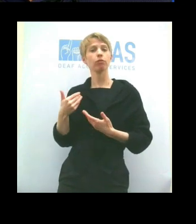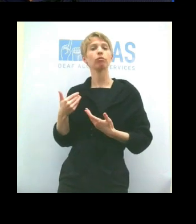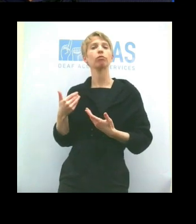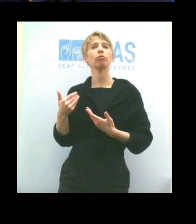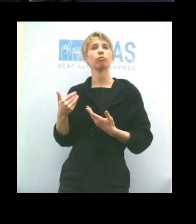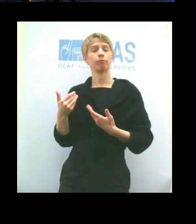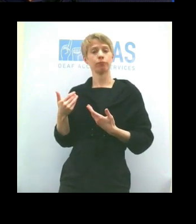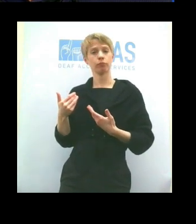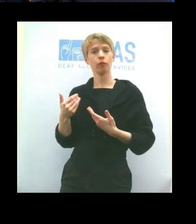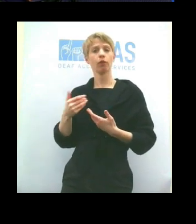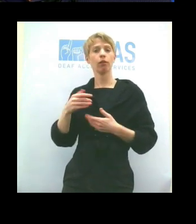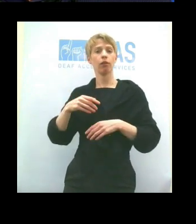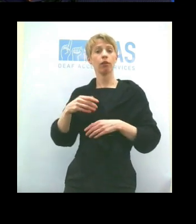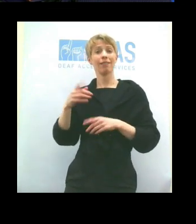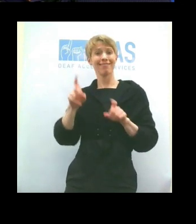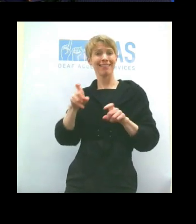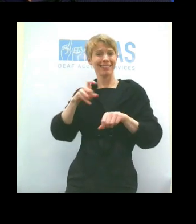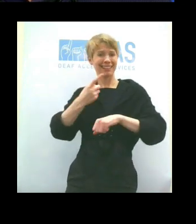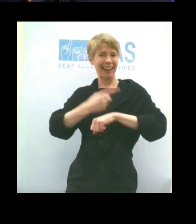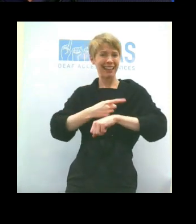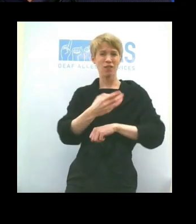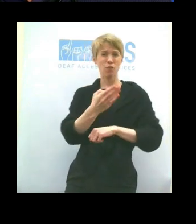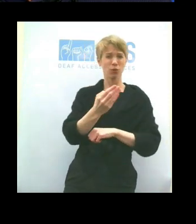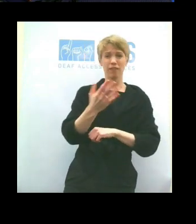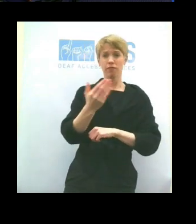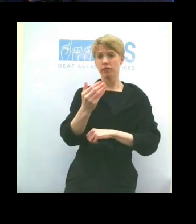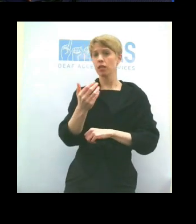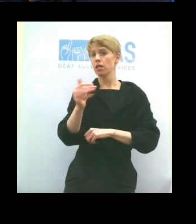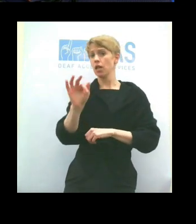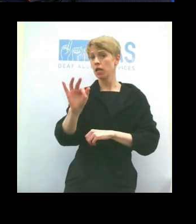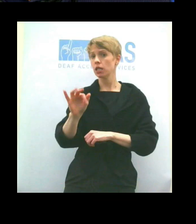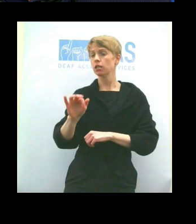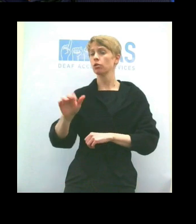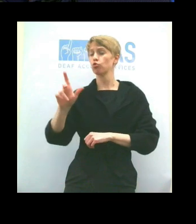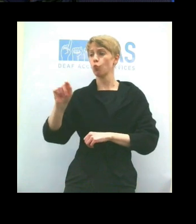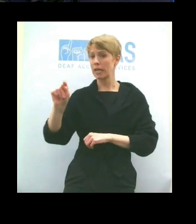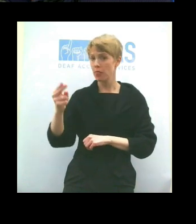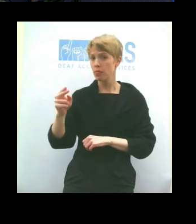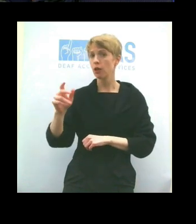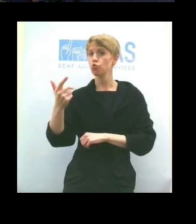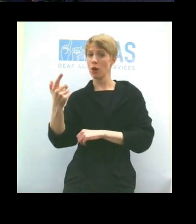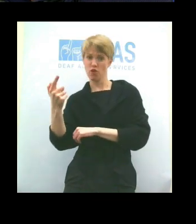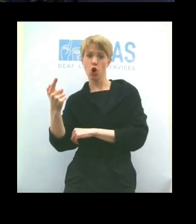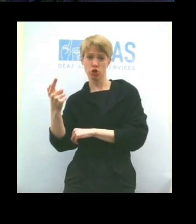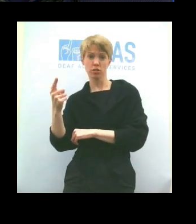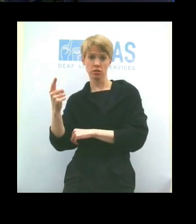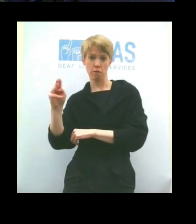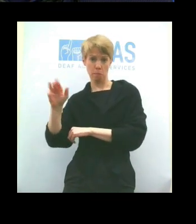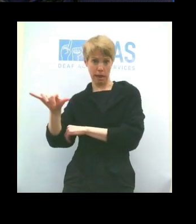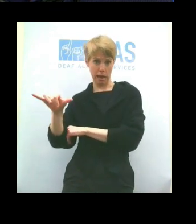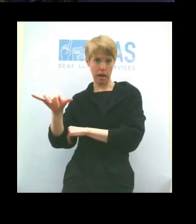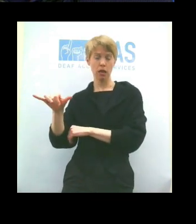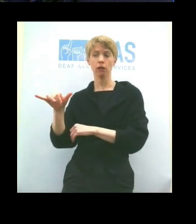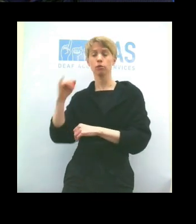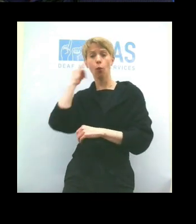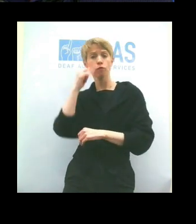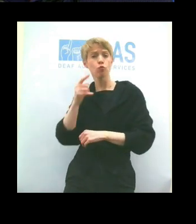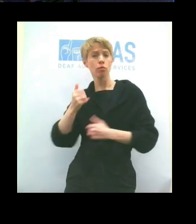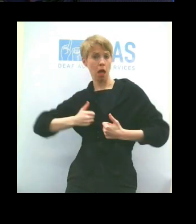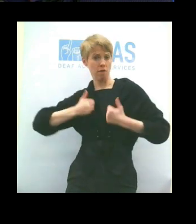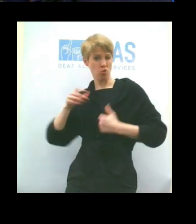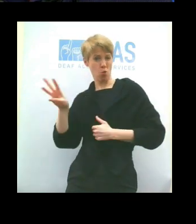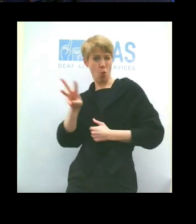on the 14th, 15th, 19th, 20th, and 21st. So we want individuals on the west side who may be at risk